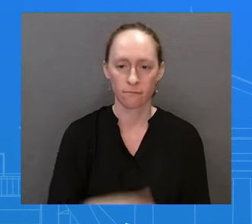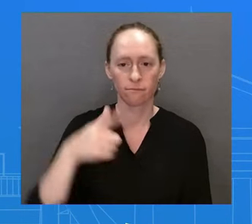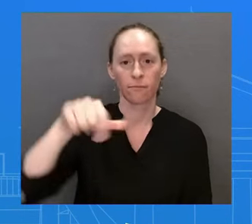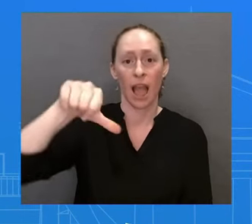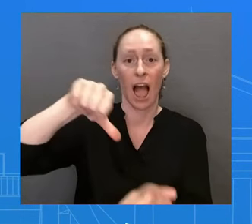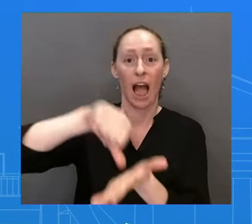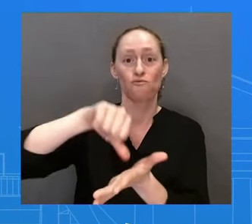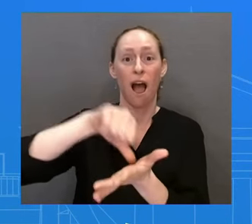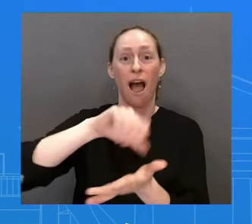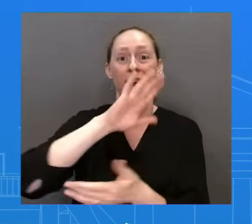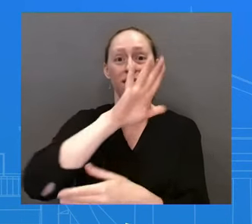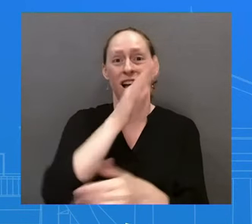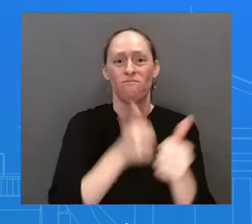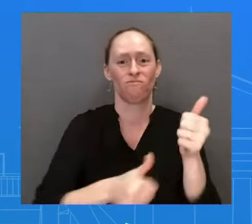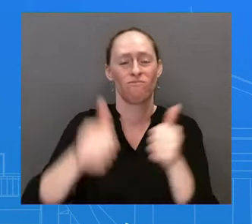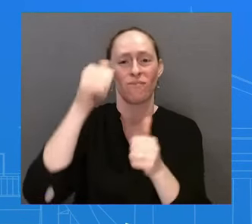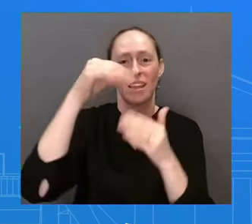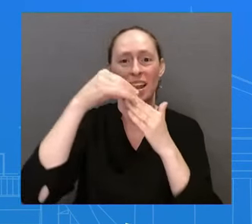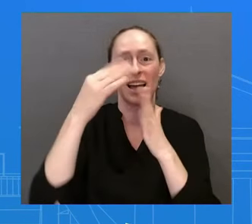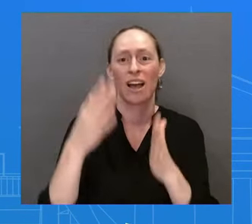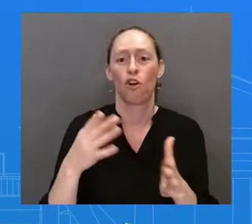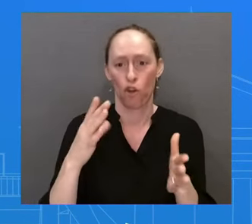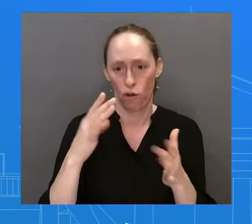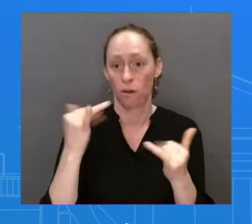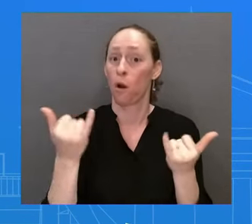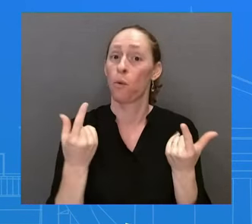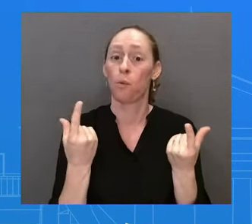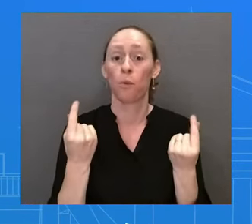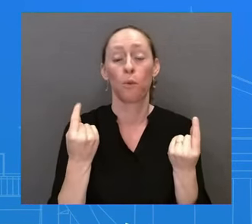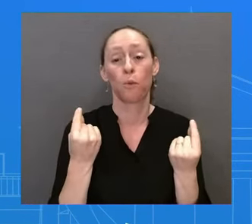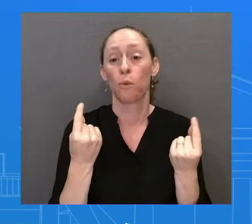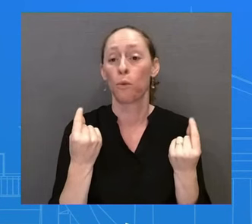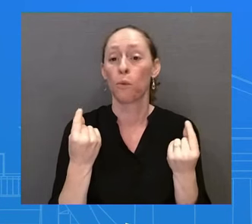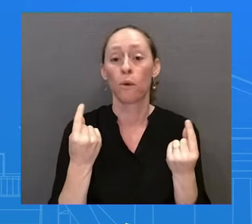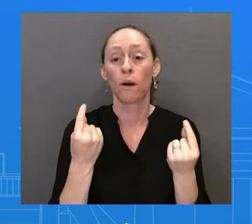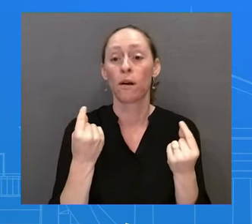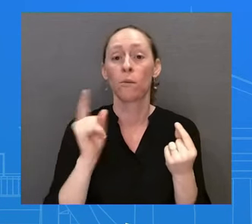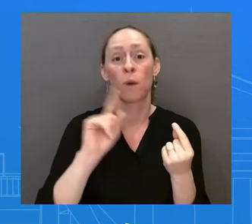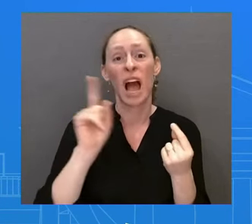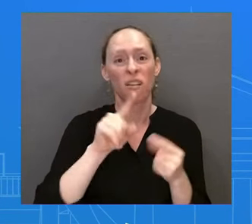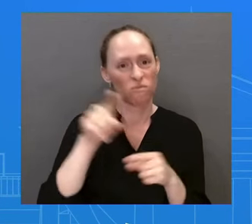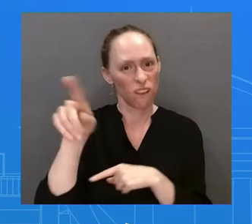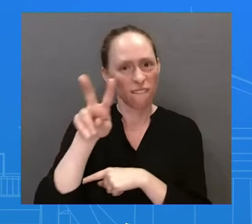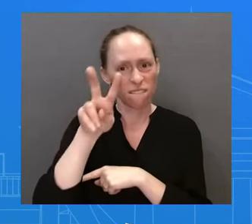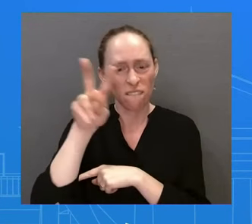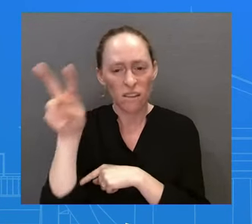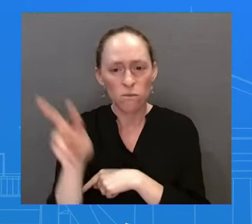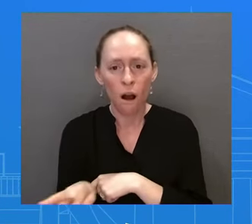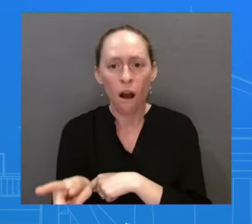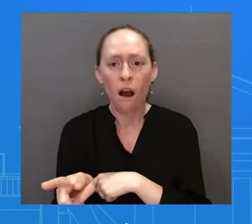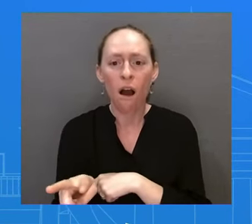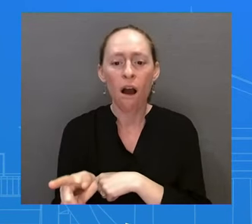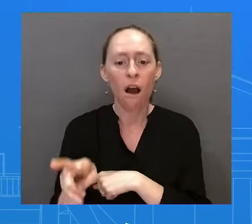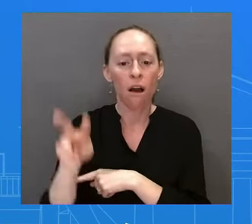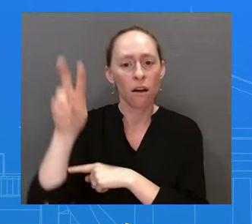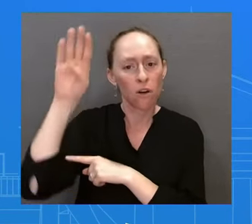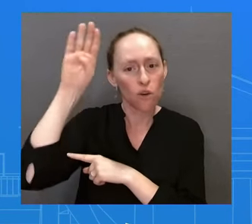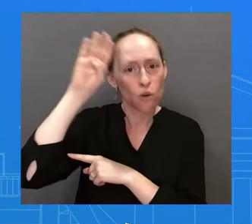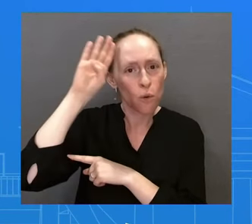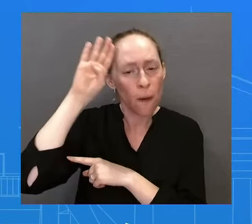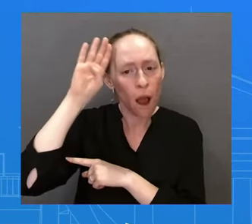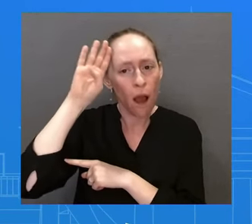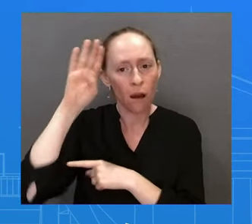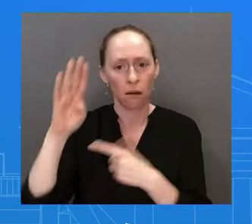whatever he's trying to achieve there. And then also... I'm sorry, who is Trump? The president of Iran. And then just on the